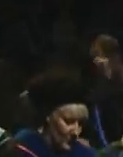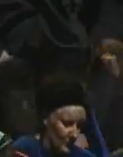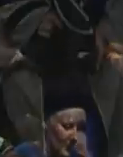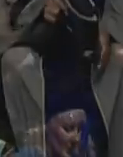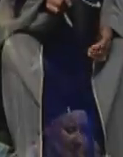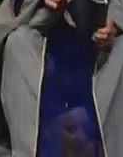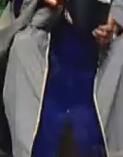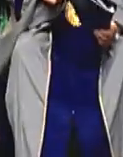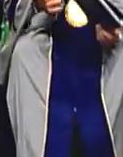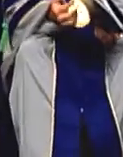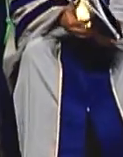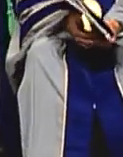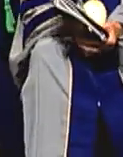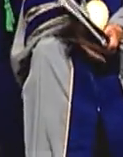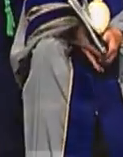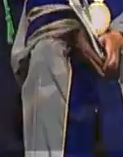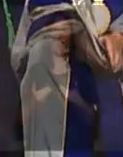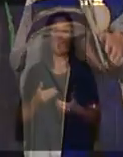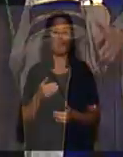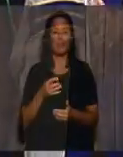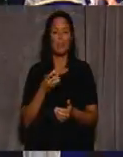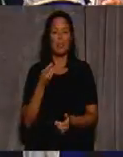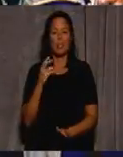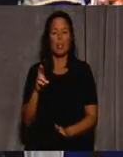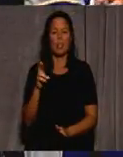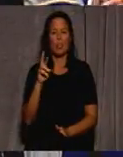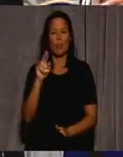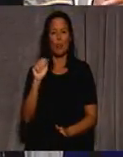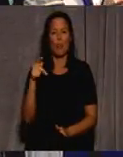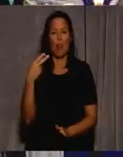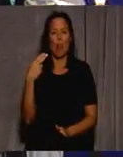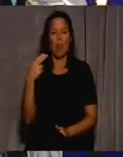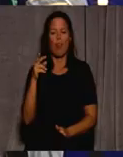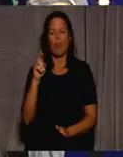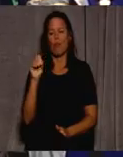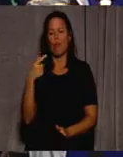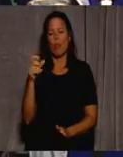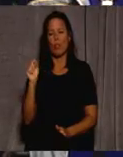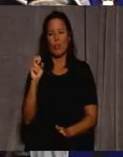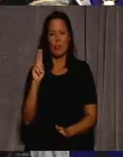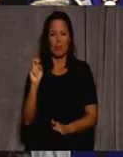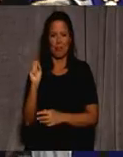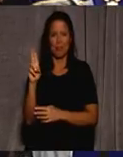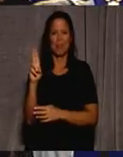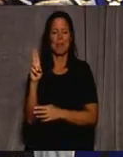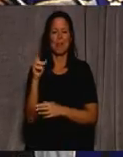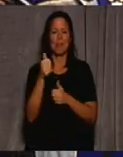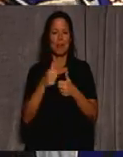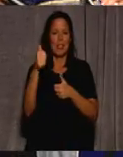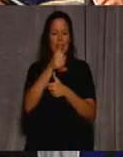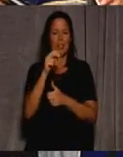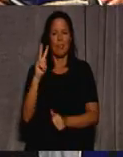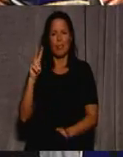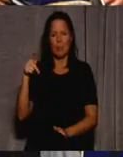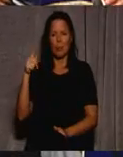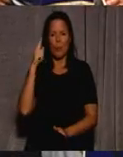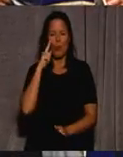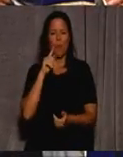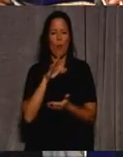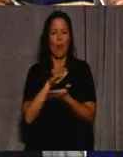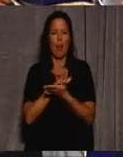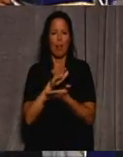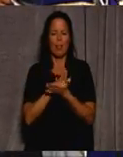I would like now to introduce Dr. Ralph Rogers, Nova Southeastern University's Executive Vice President for